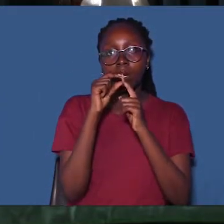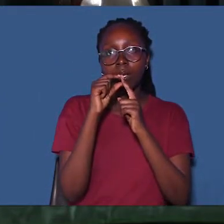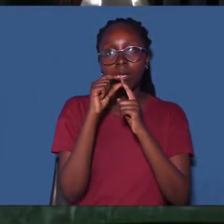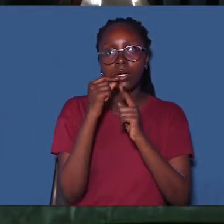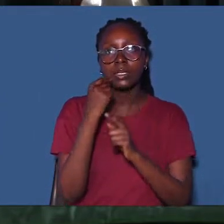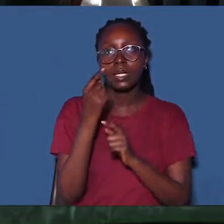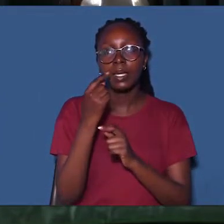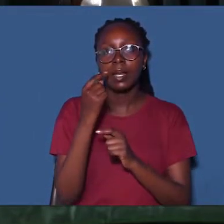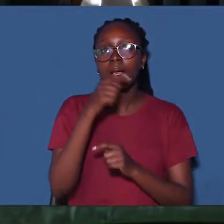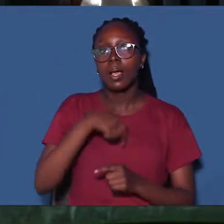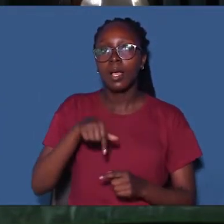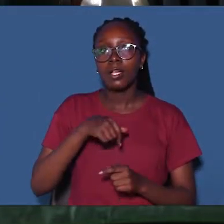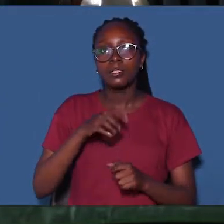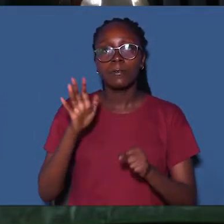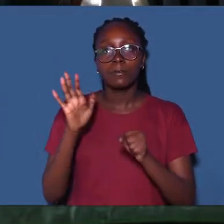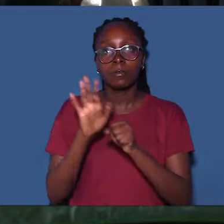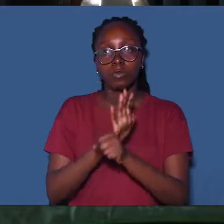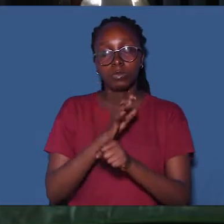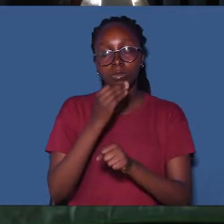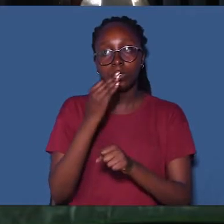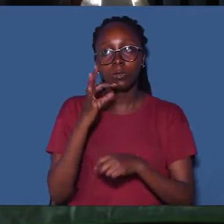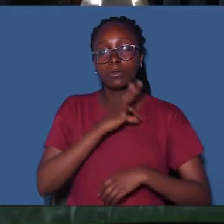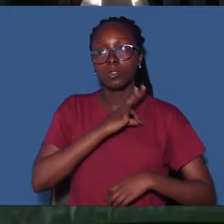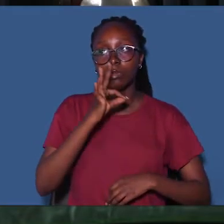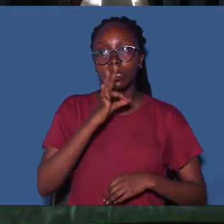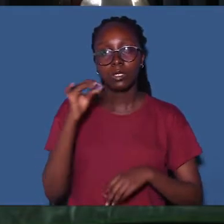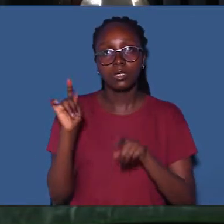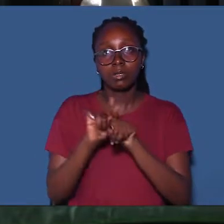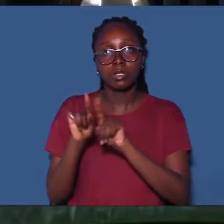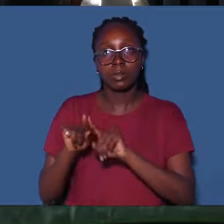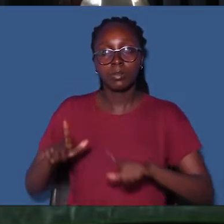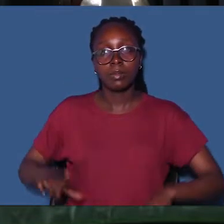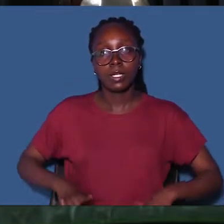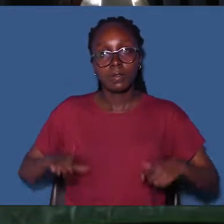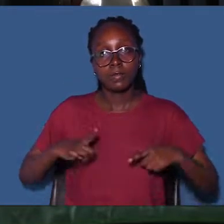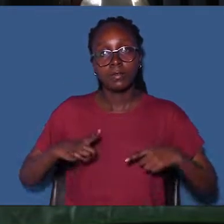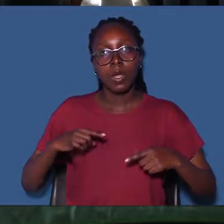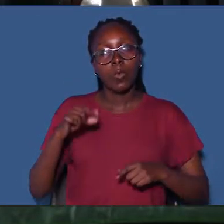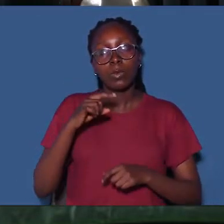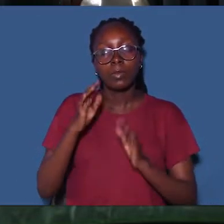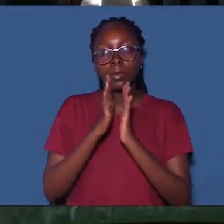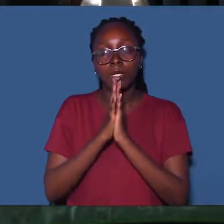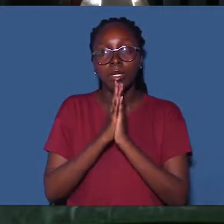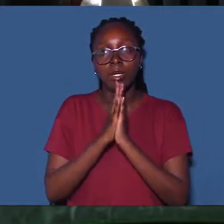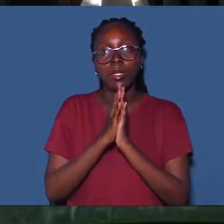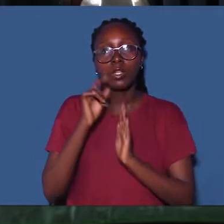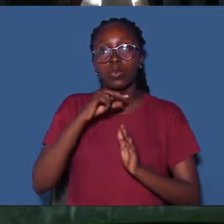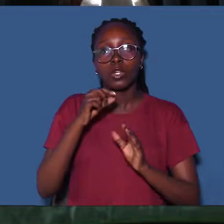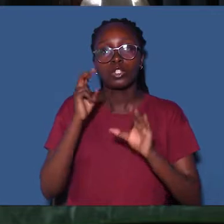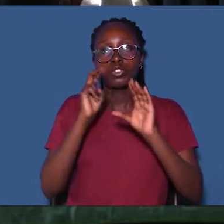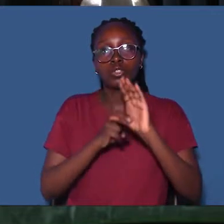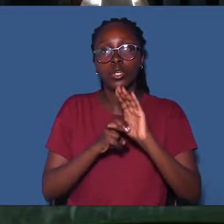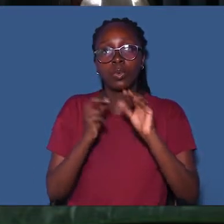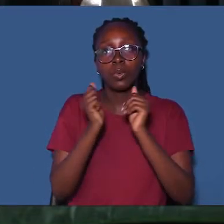the spirit and life. And we pray, dear God, that we will be partakers of it, even as we